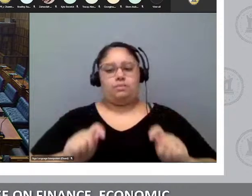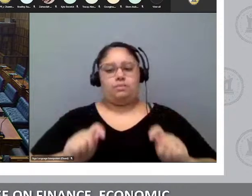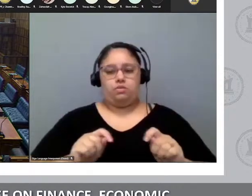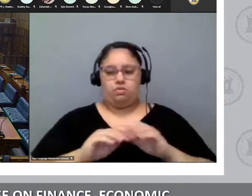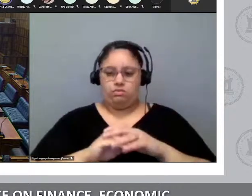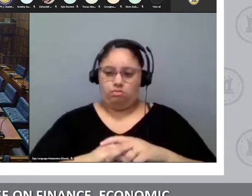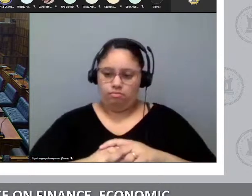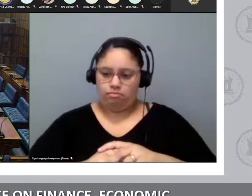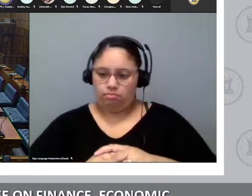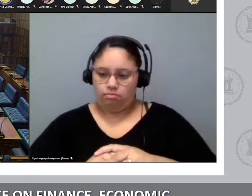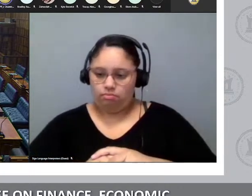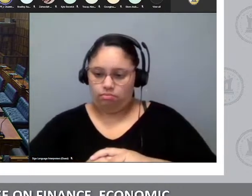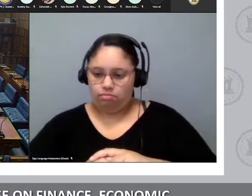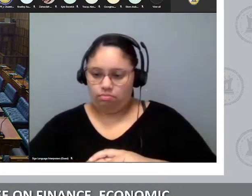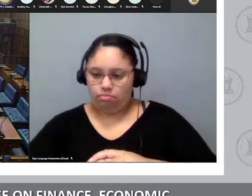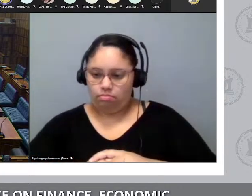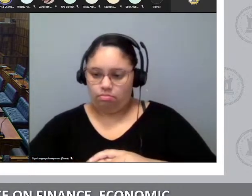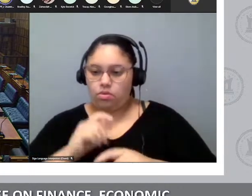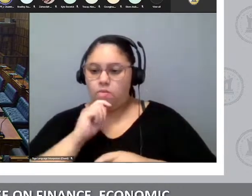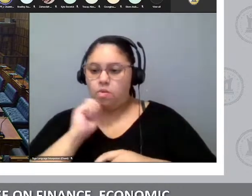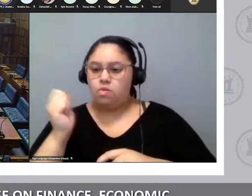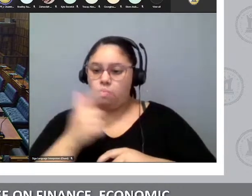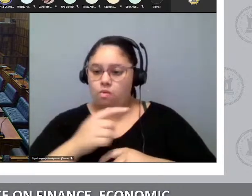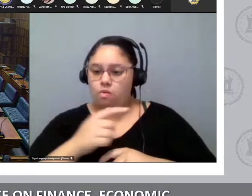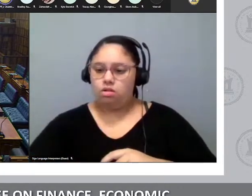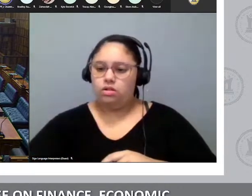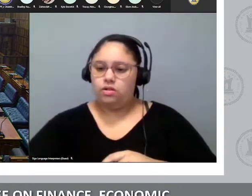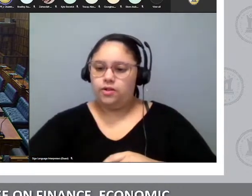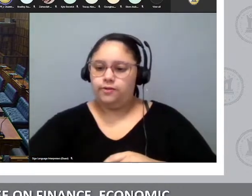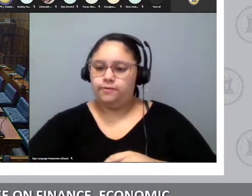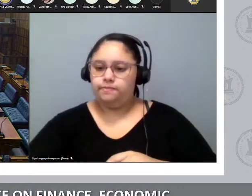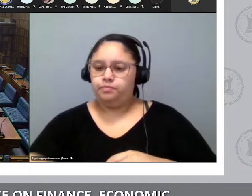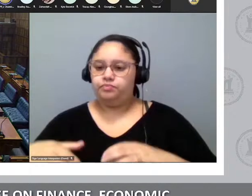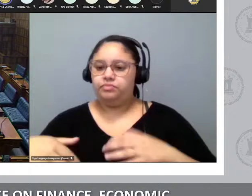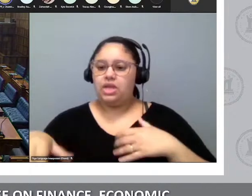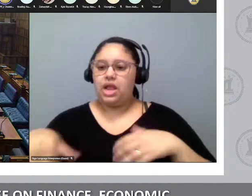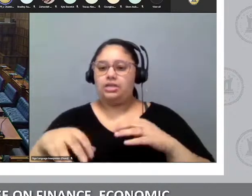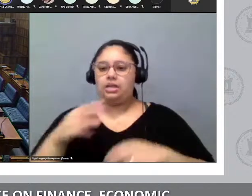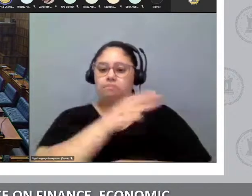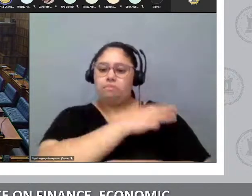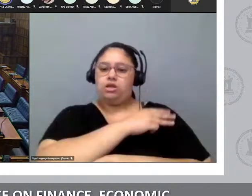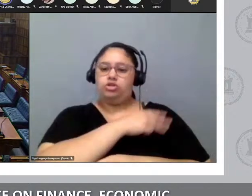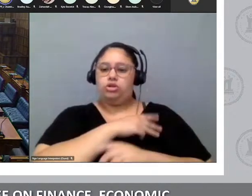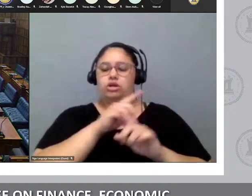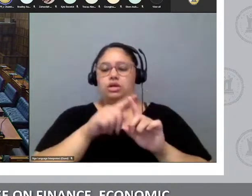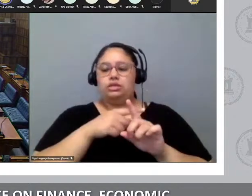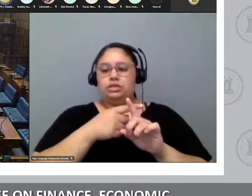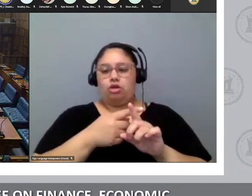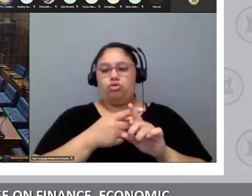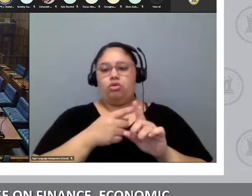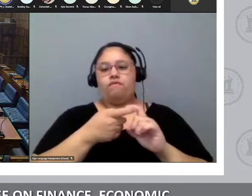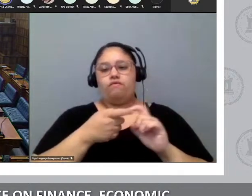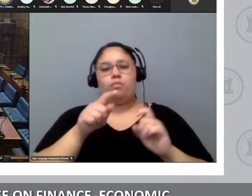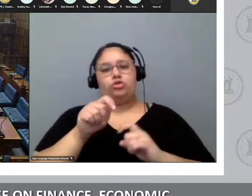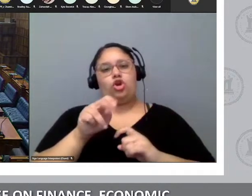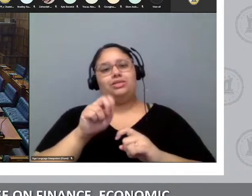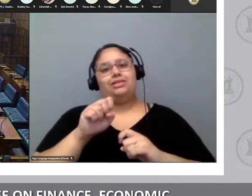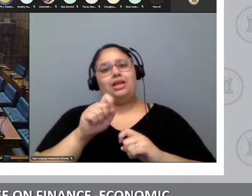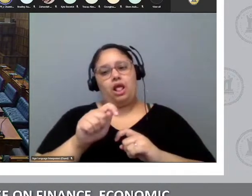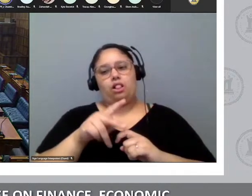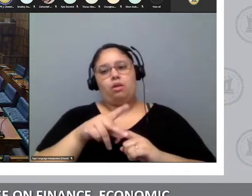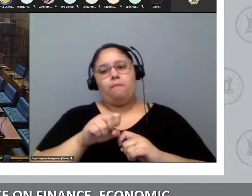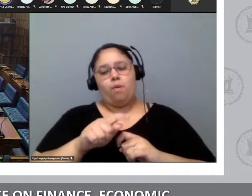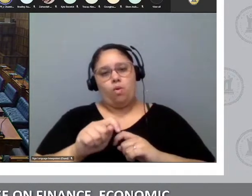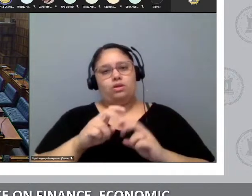Town good morning all Oscar boritz uh acting managing Executives of um FR Port terminals